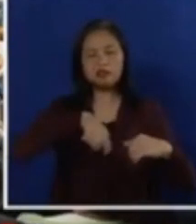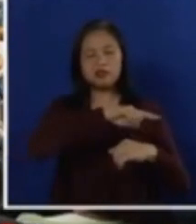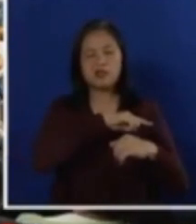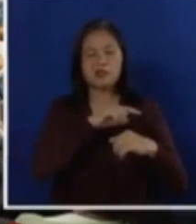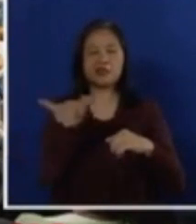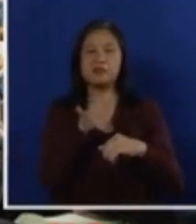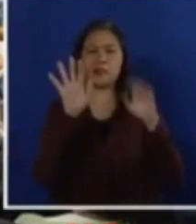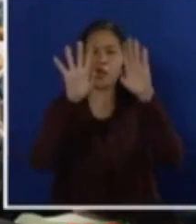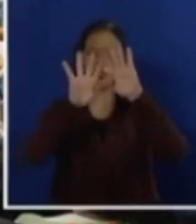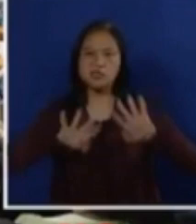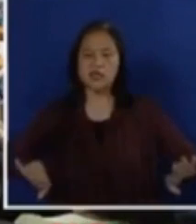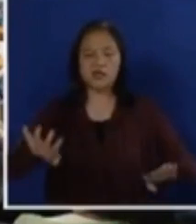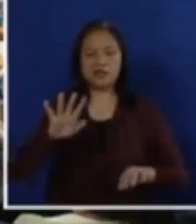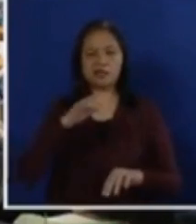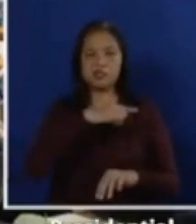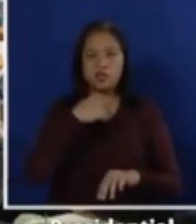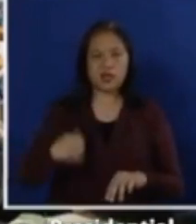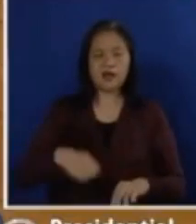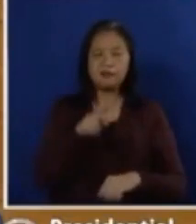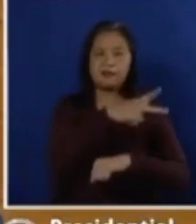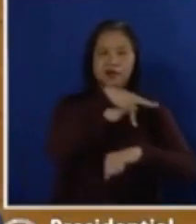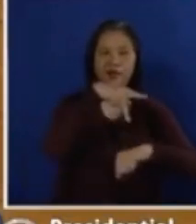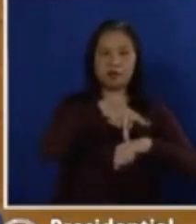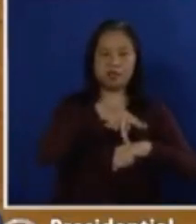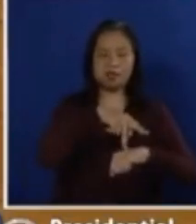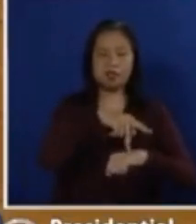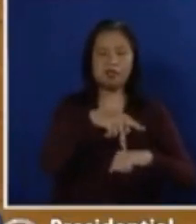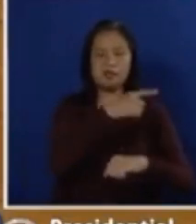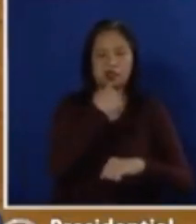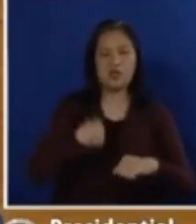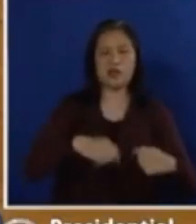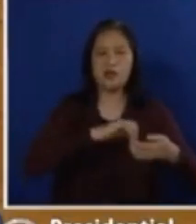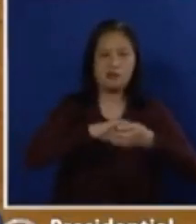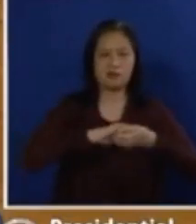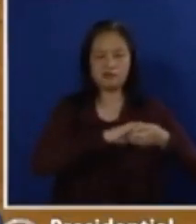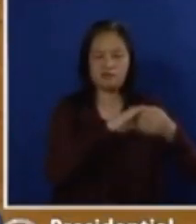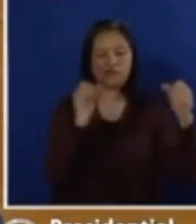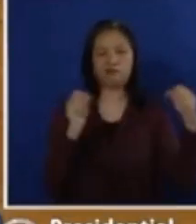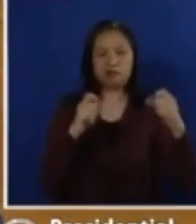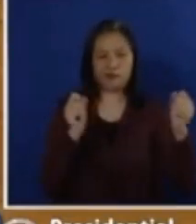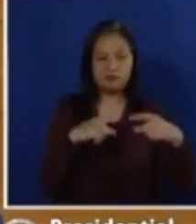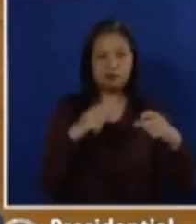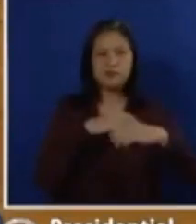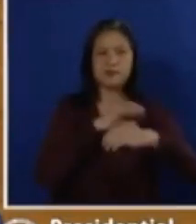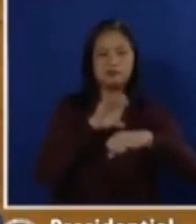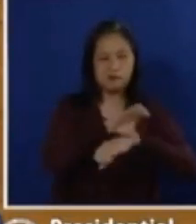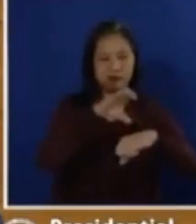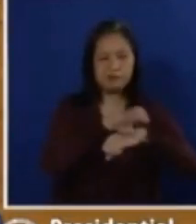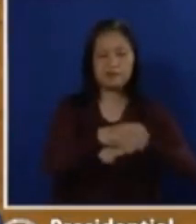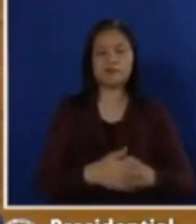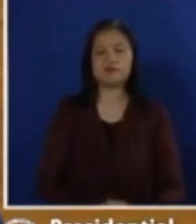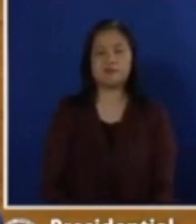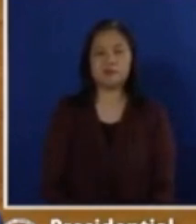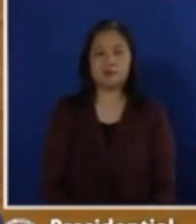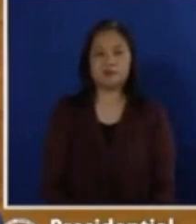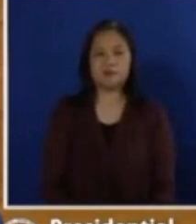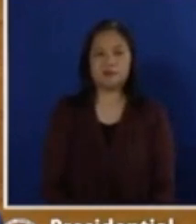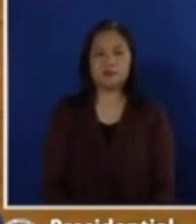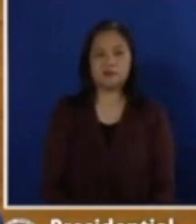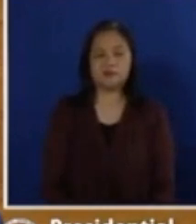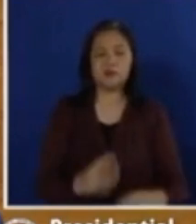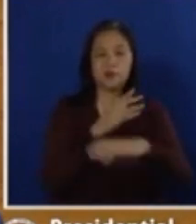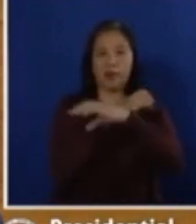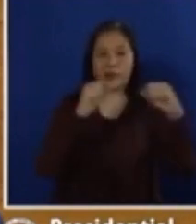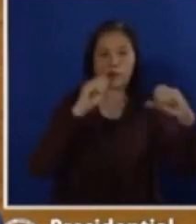the ASEAN-China and the Philippines-China bilateral consultation mechanism. Opening lines